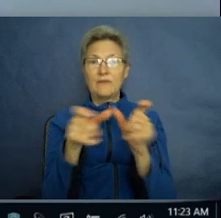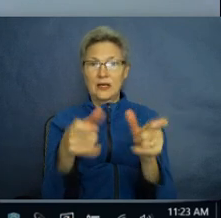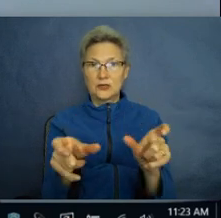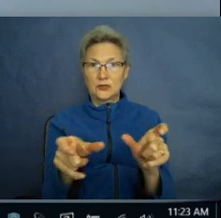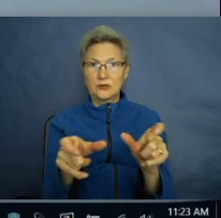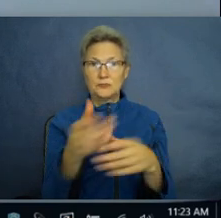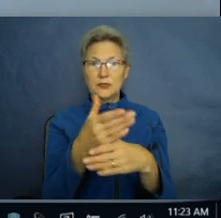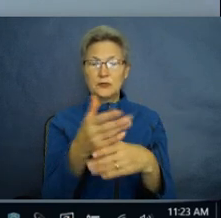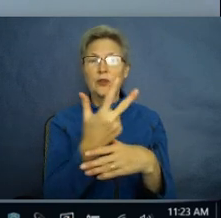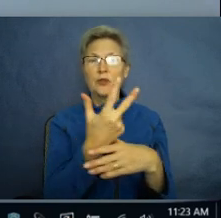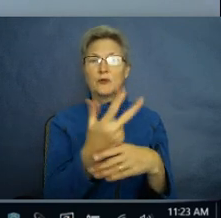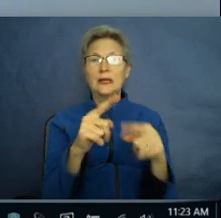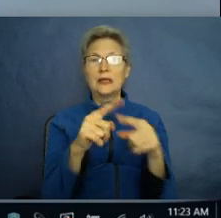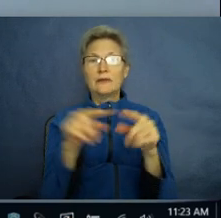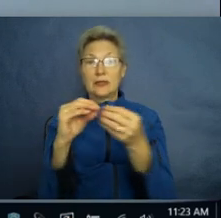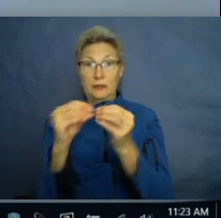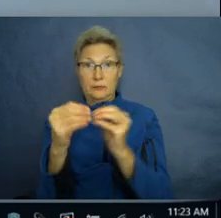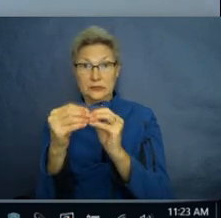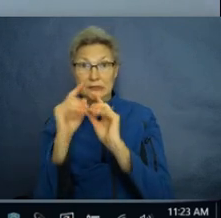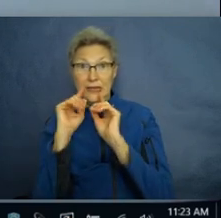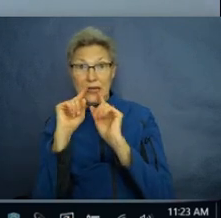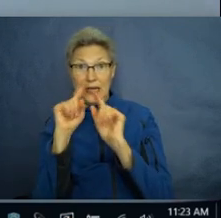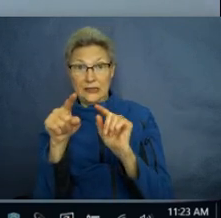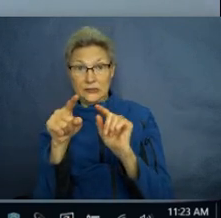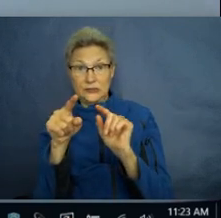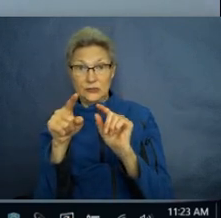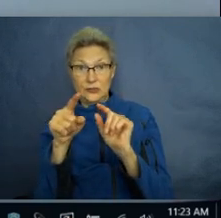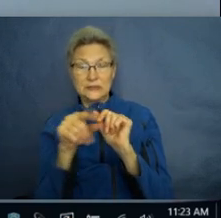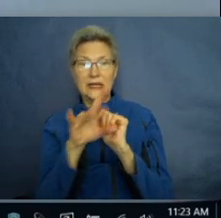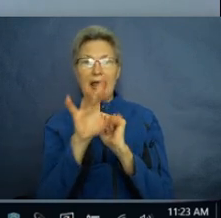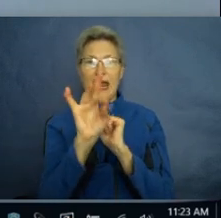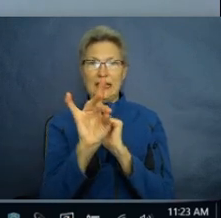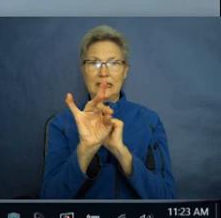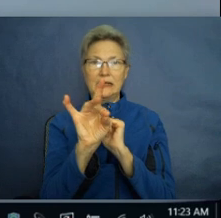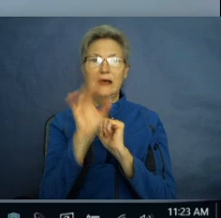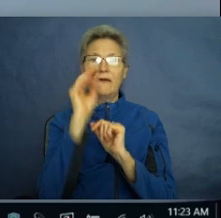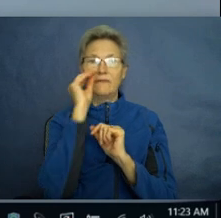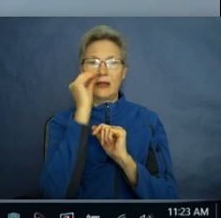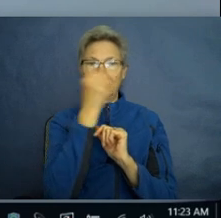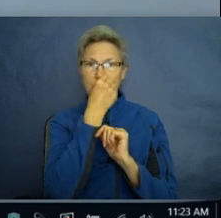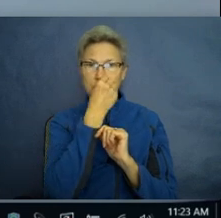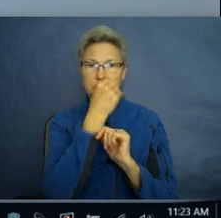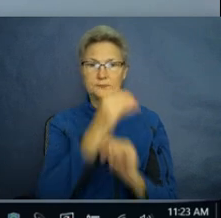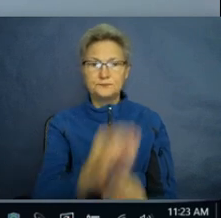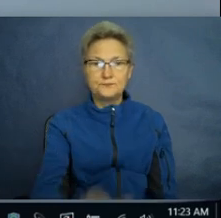and the answer to our question is that the greatest common factor is 8 flowers.